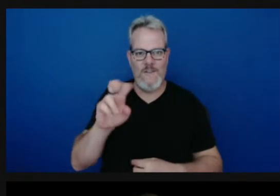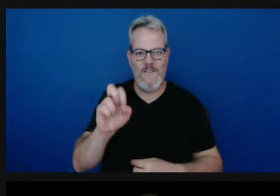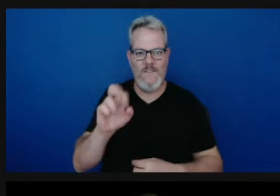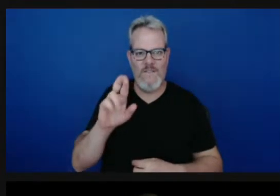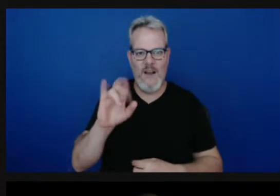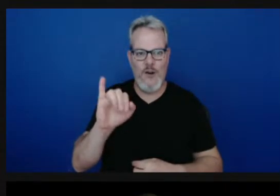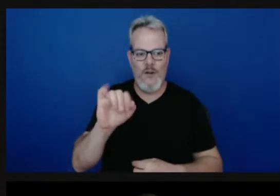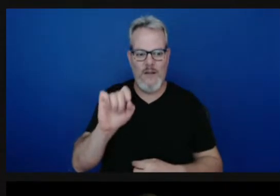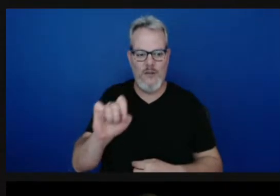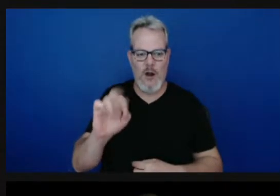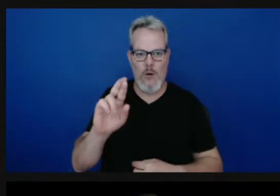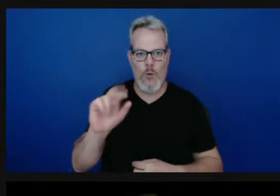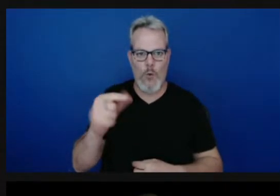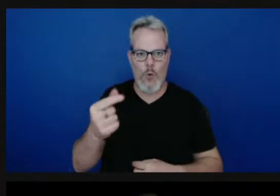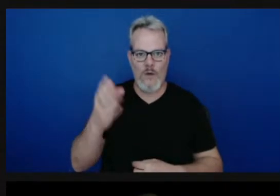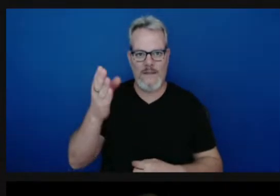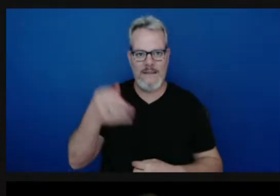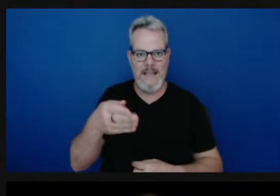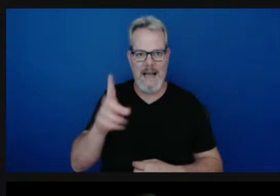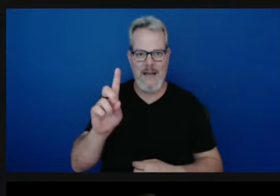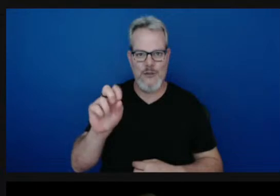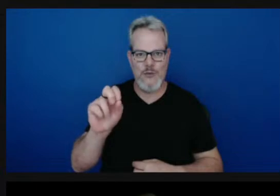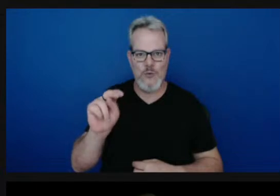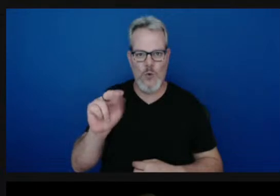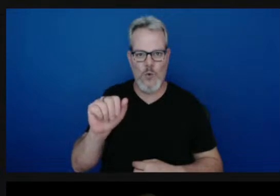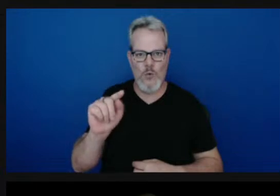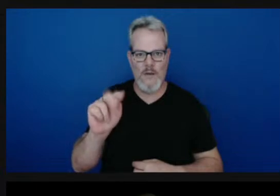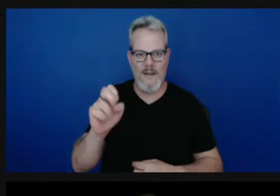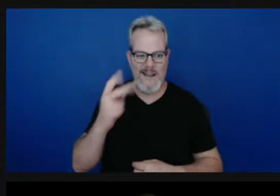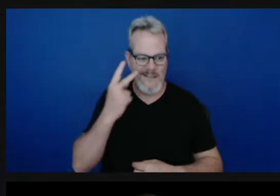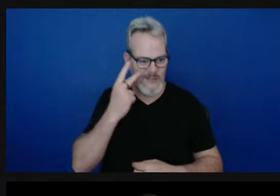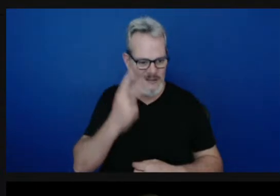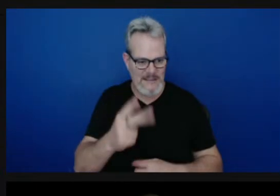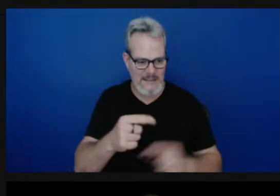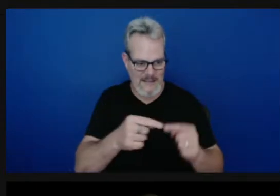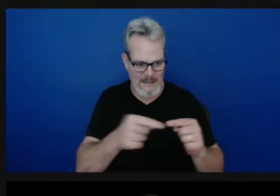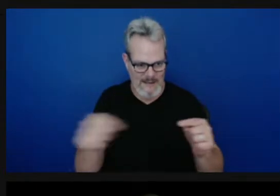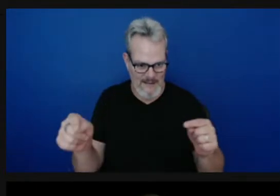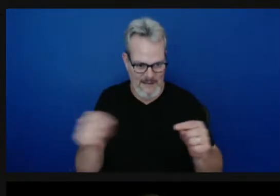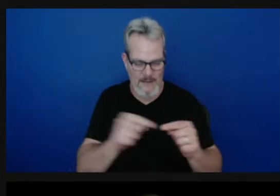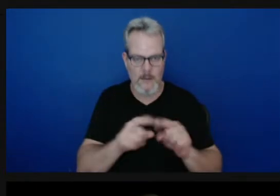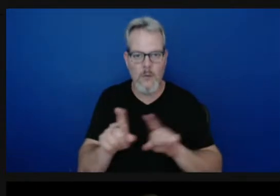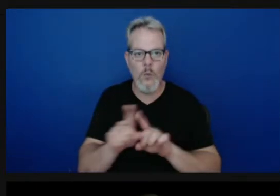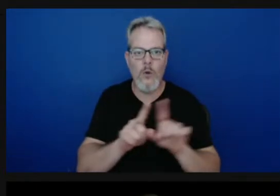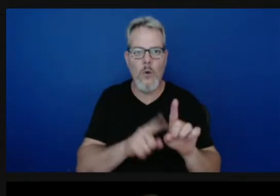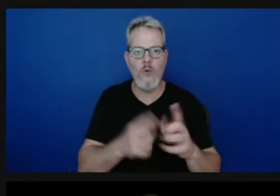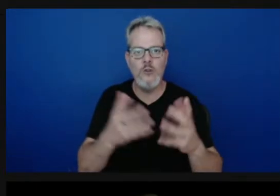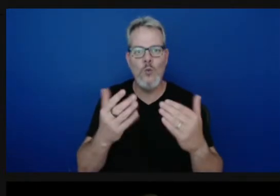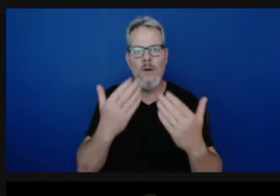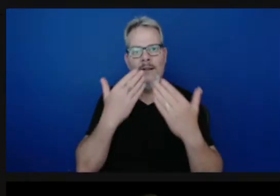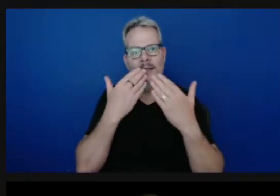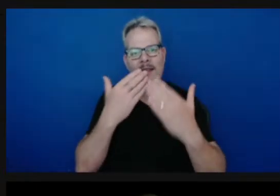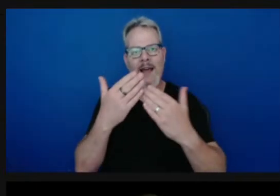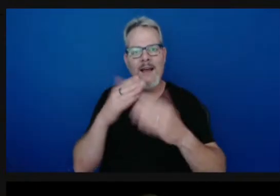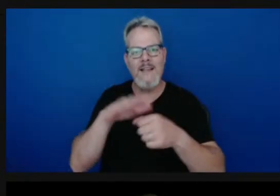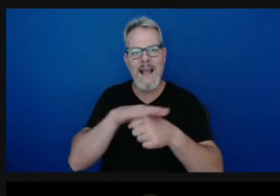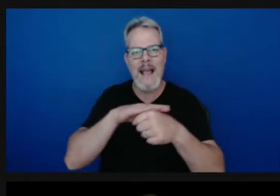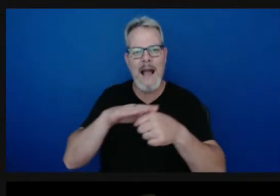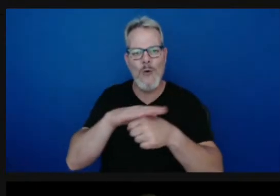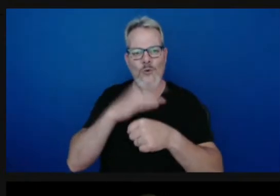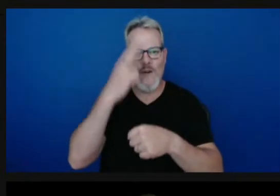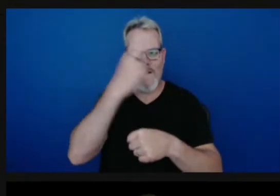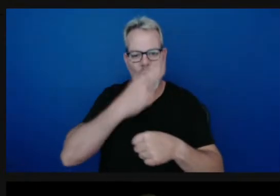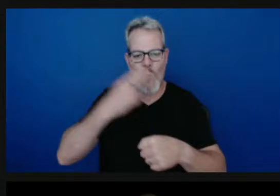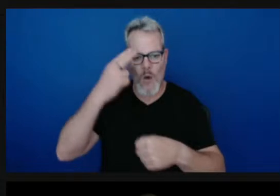hvari.org/donate. Right there, you can see the link. And we'd also like to thank the County of Hawaii through the Puna Strong